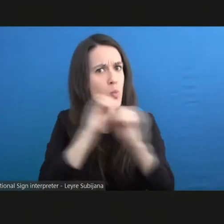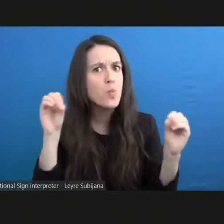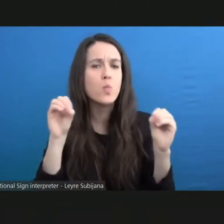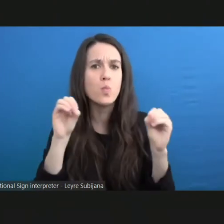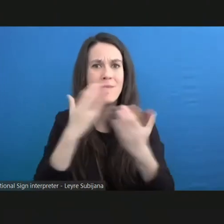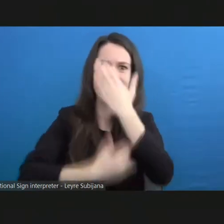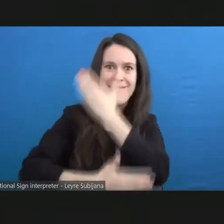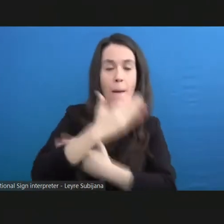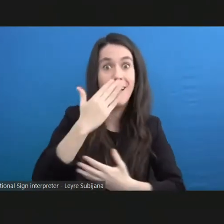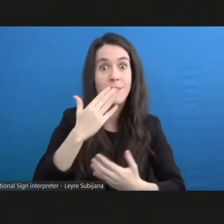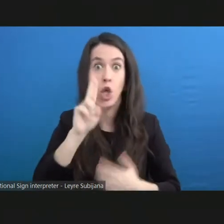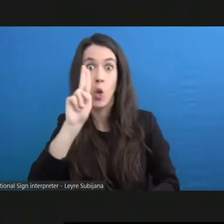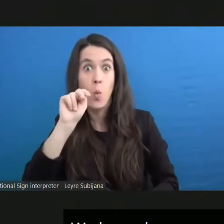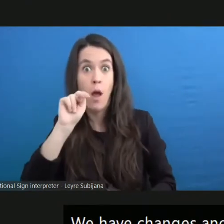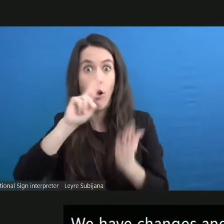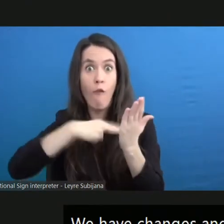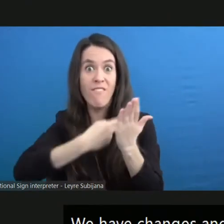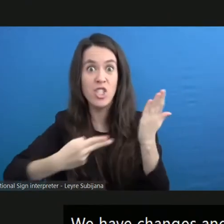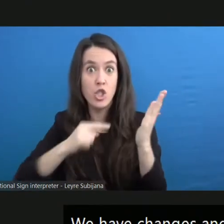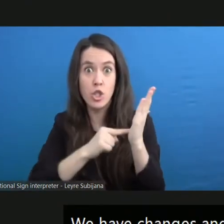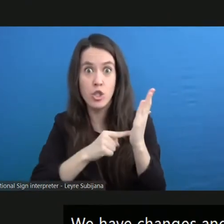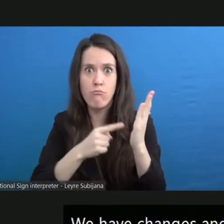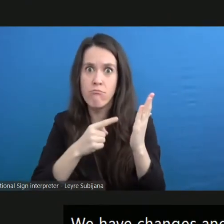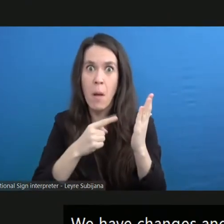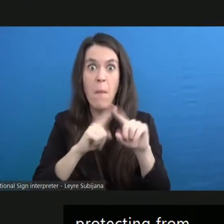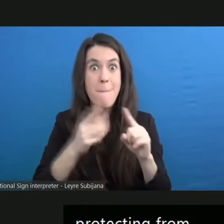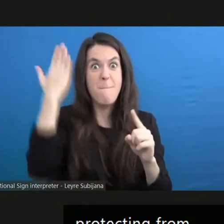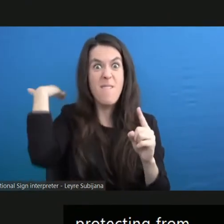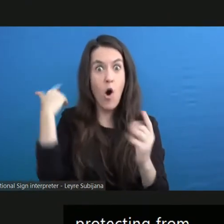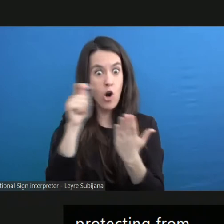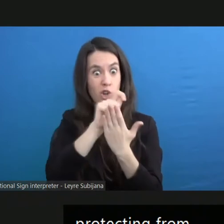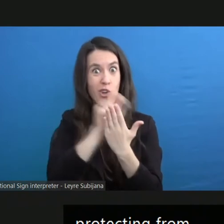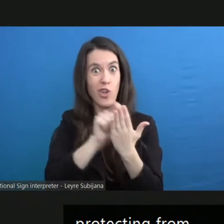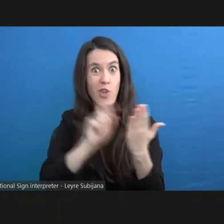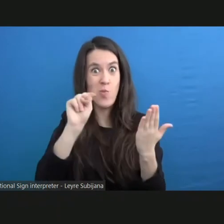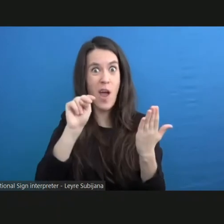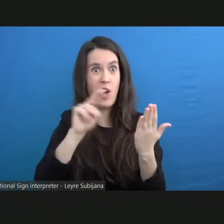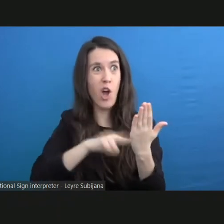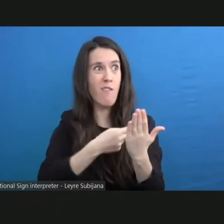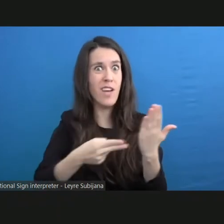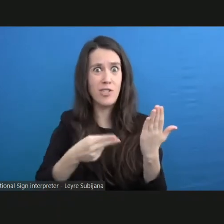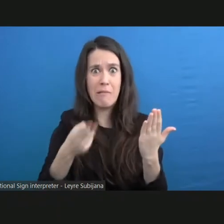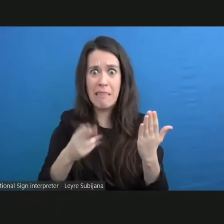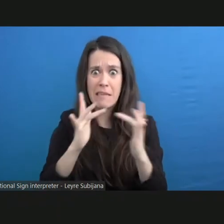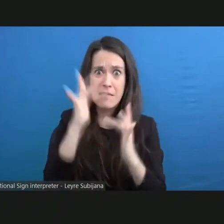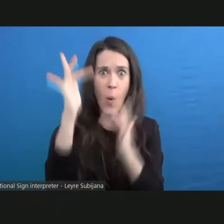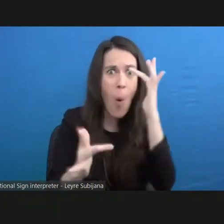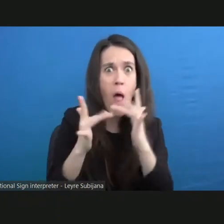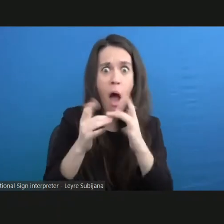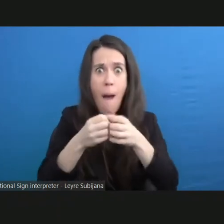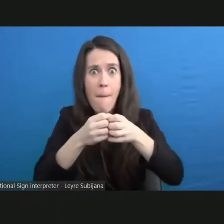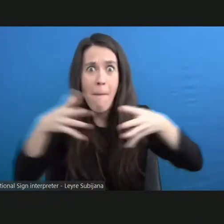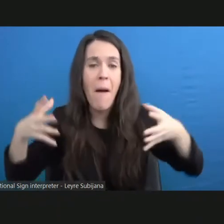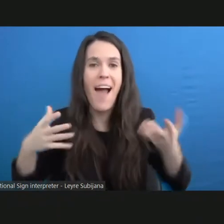the UN Convention, this was not yet an issue. So legislation will always be a step behind. We're always trying to catch up with